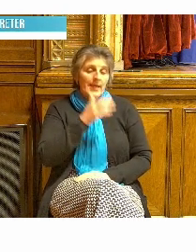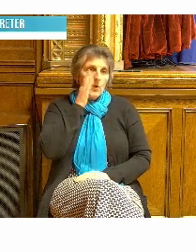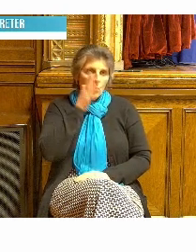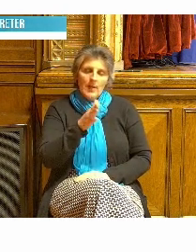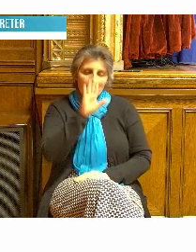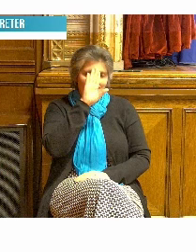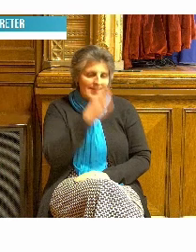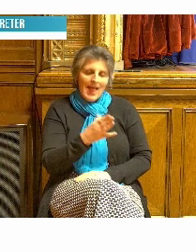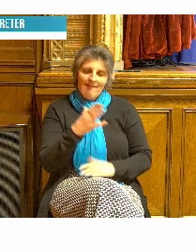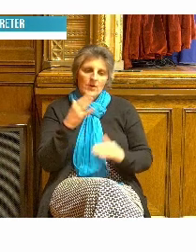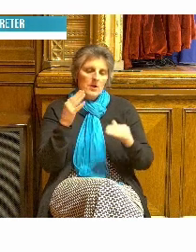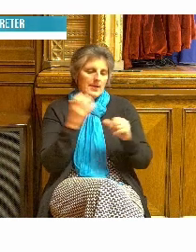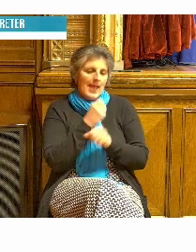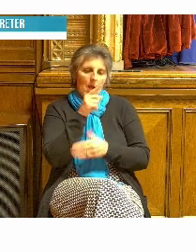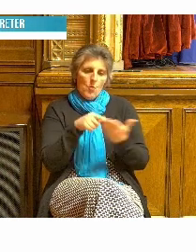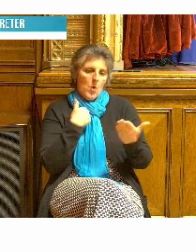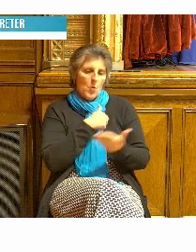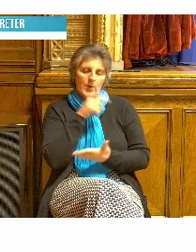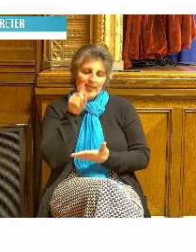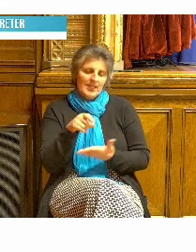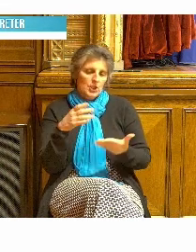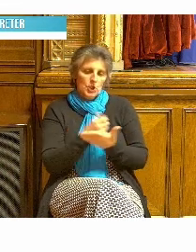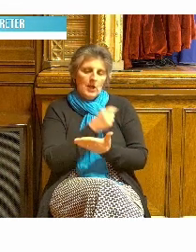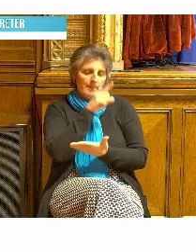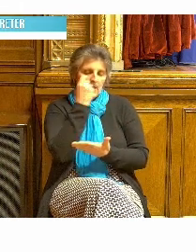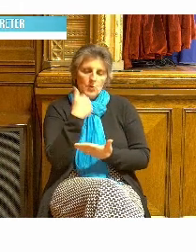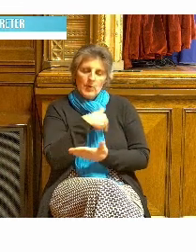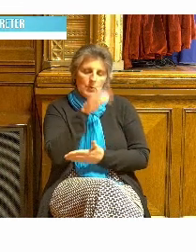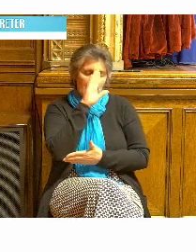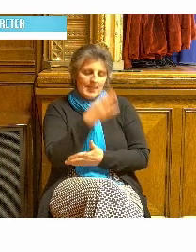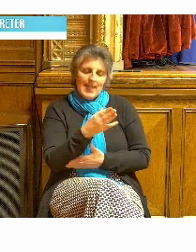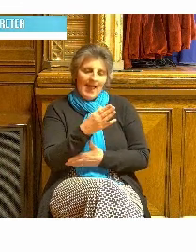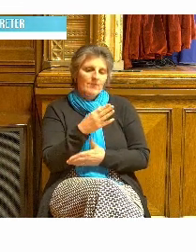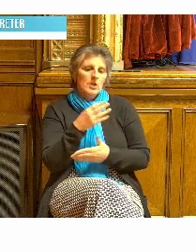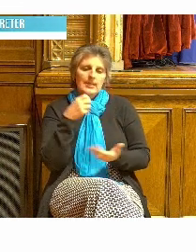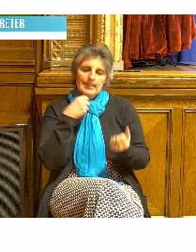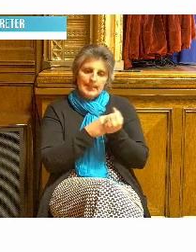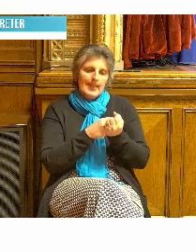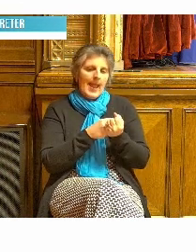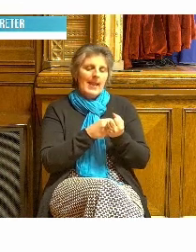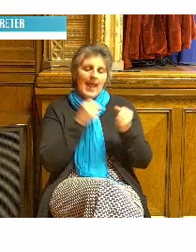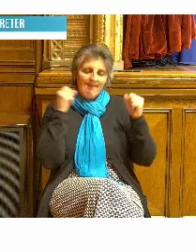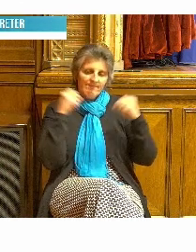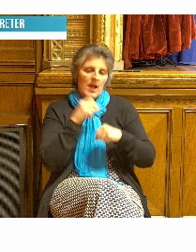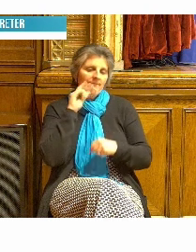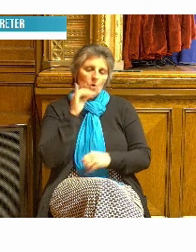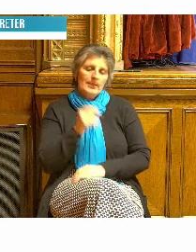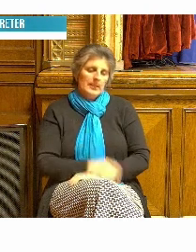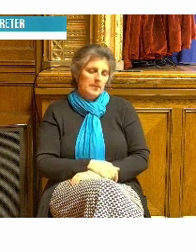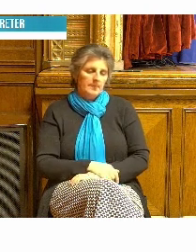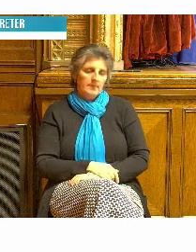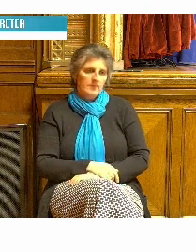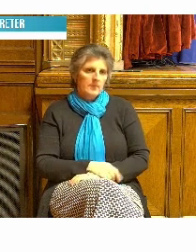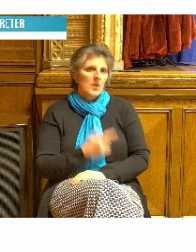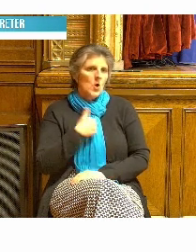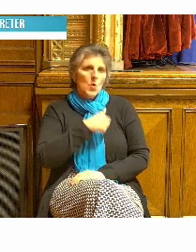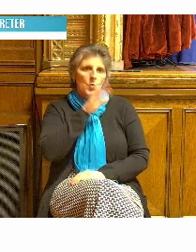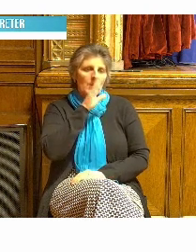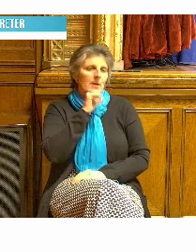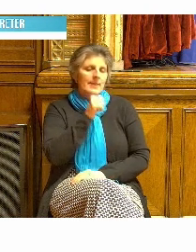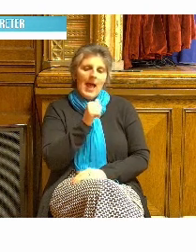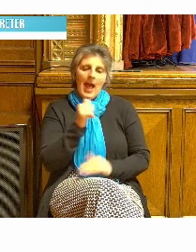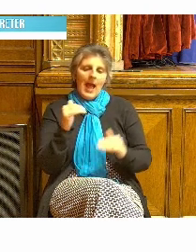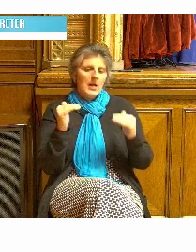will never get what we deserve because we will never stand and fight for it. We will not